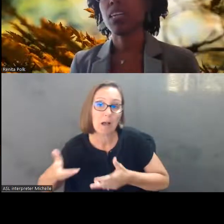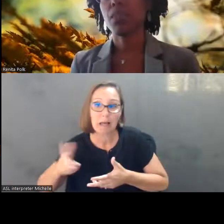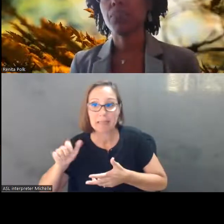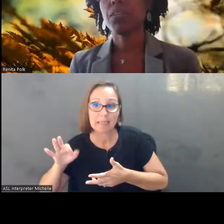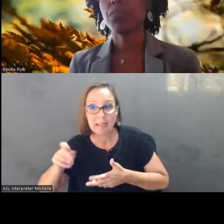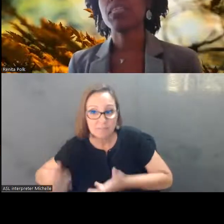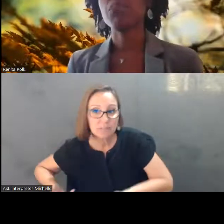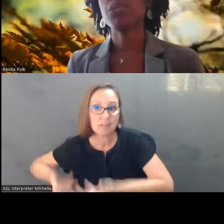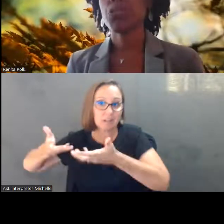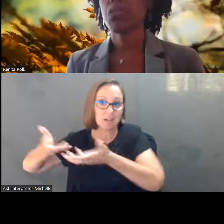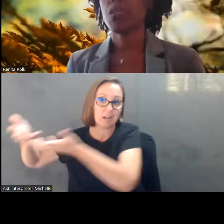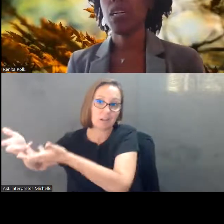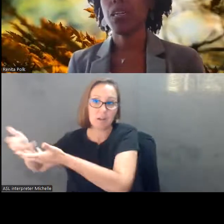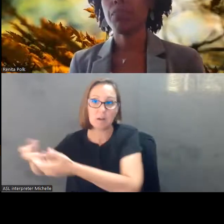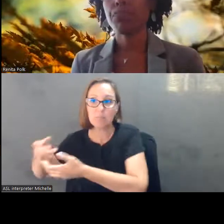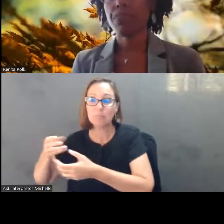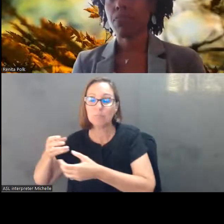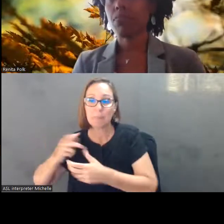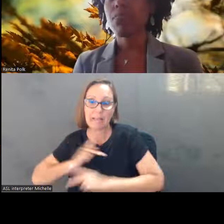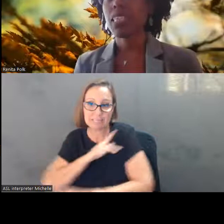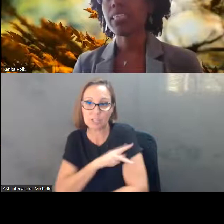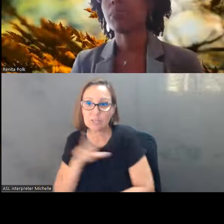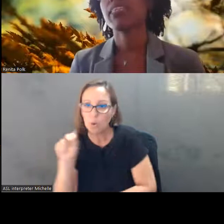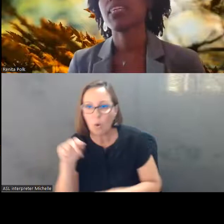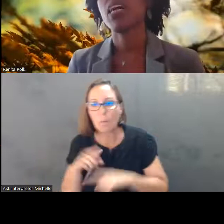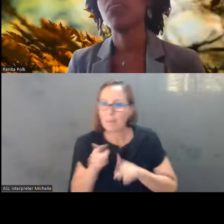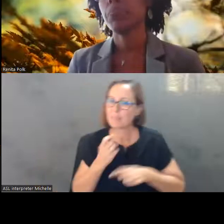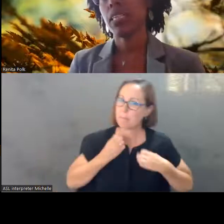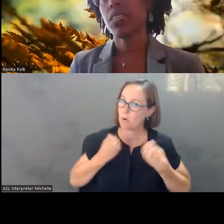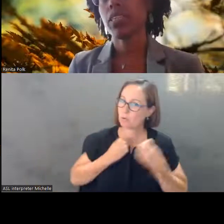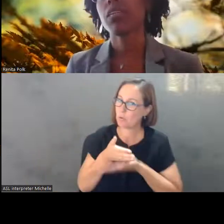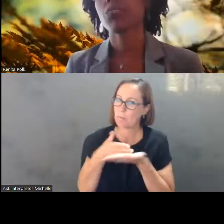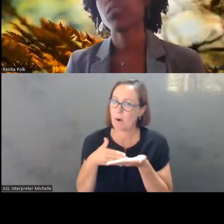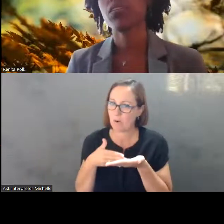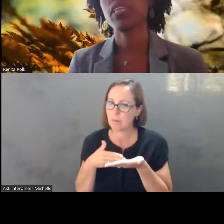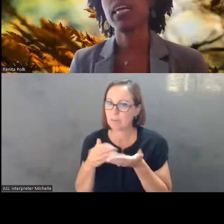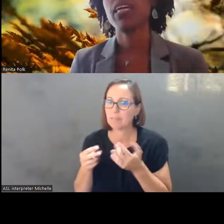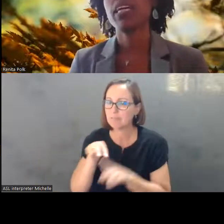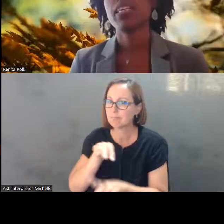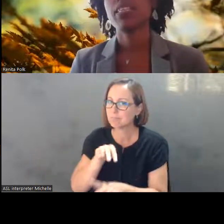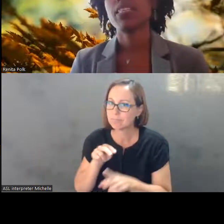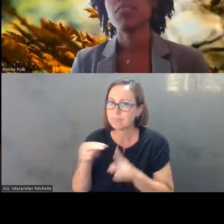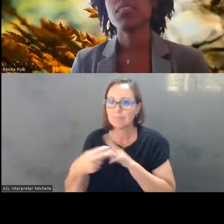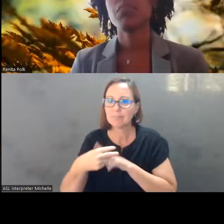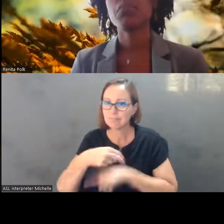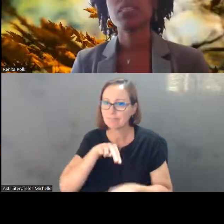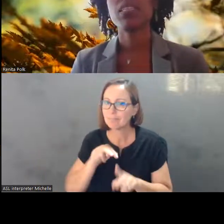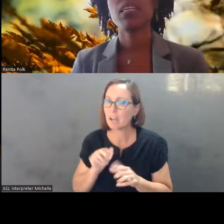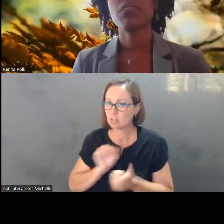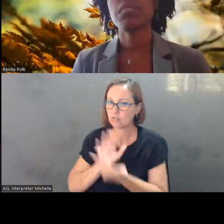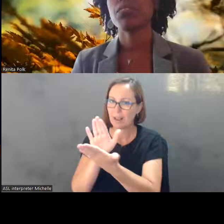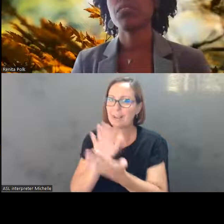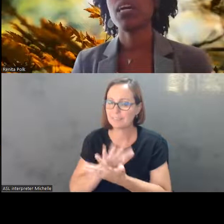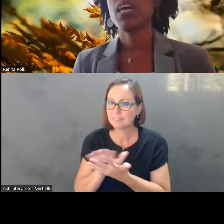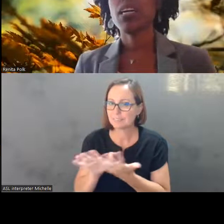dealing with the emotional aspects of being a direct care worker. So that is definitely important in